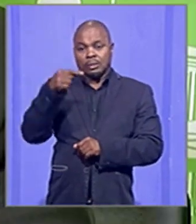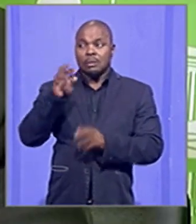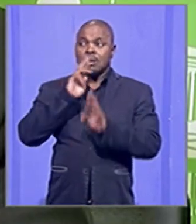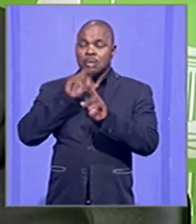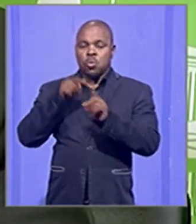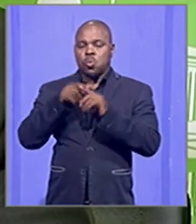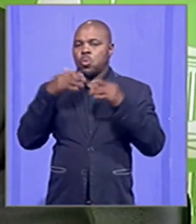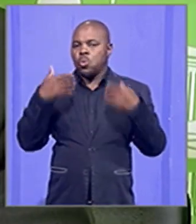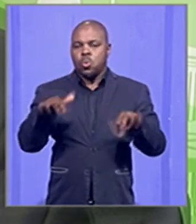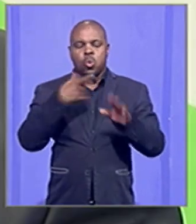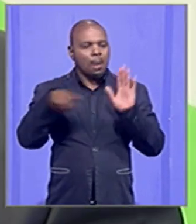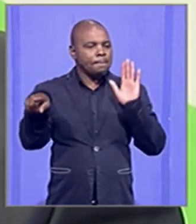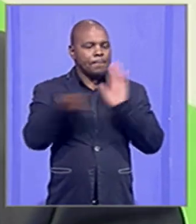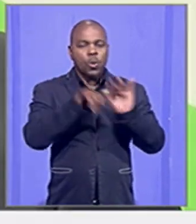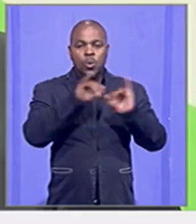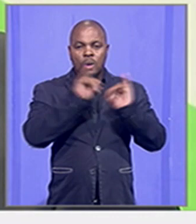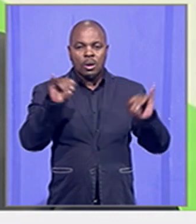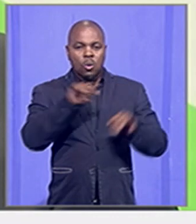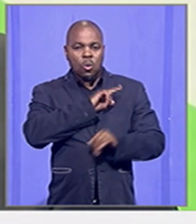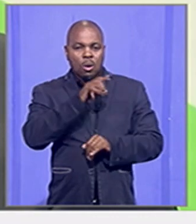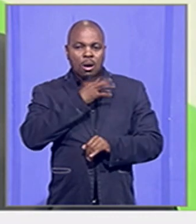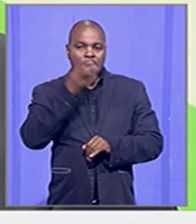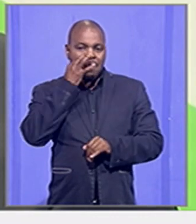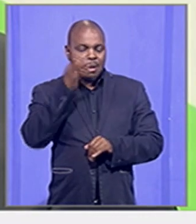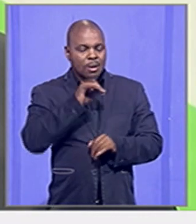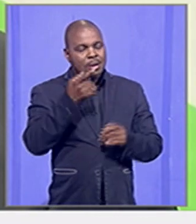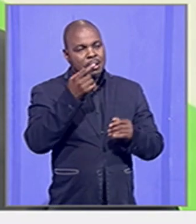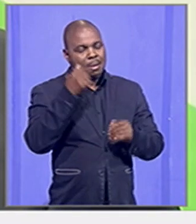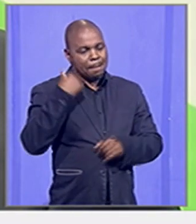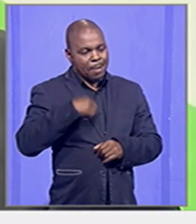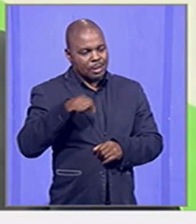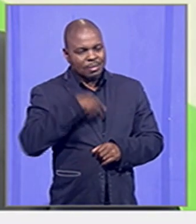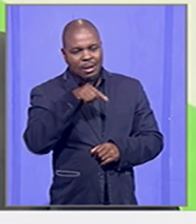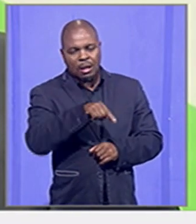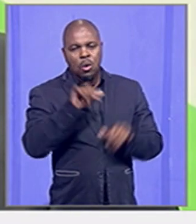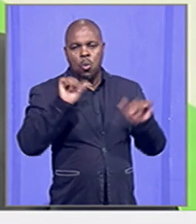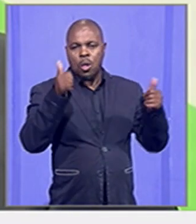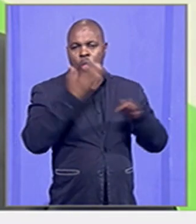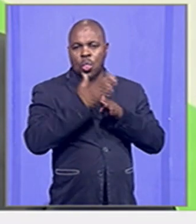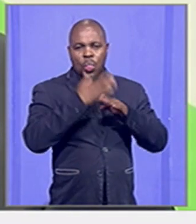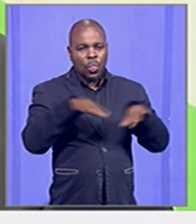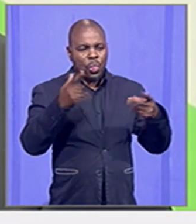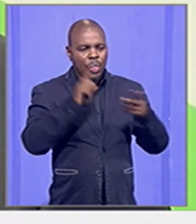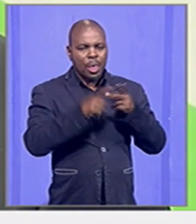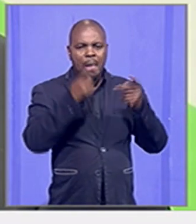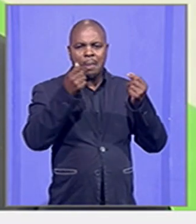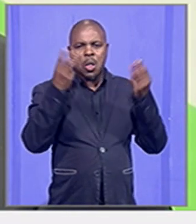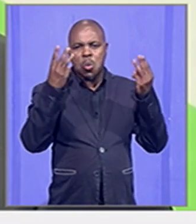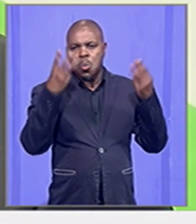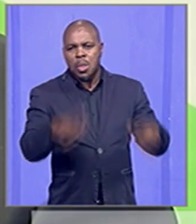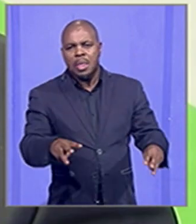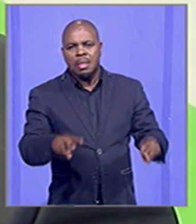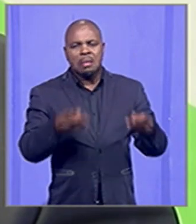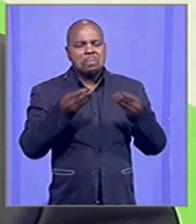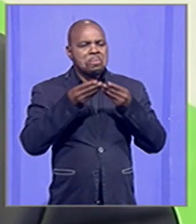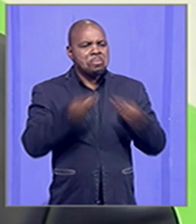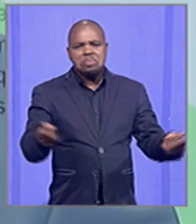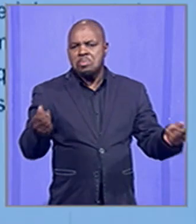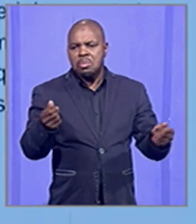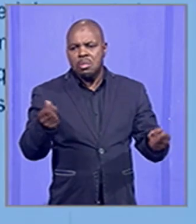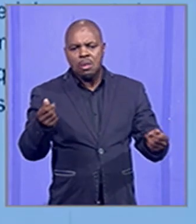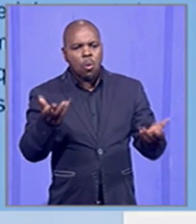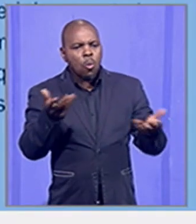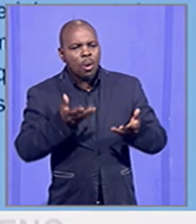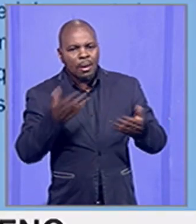findings. It says that the city has not performed very well. There are a lot of monies that went missing that we cannot explain